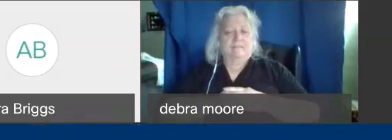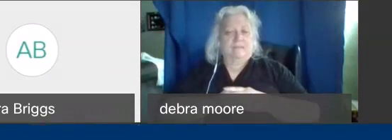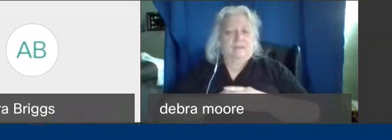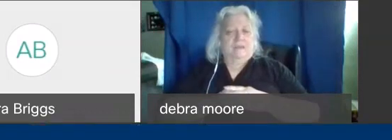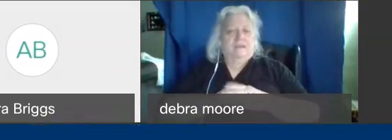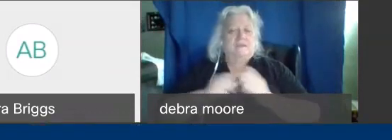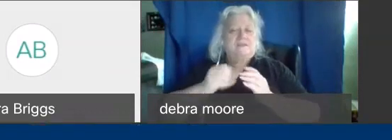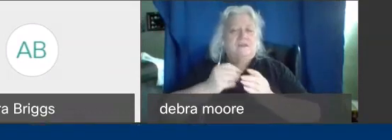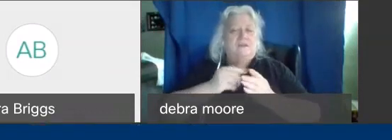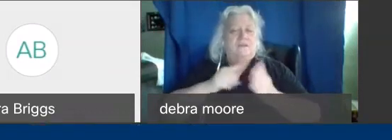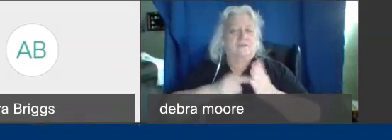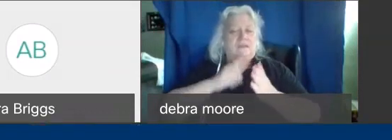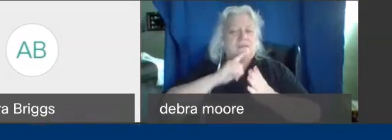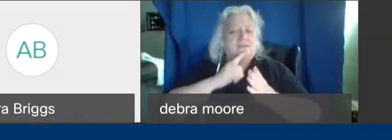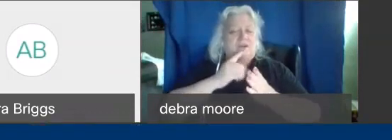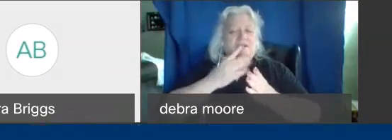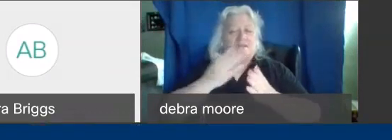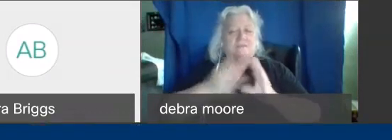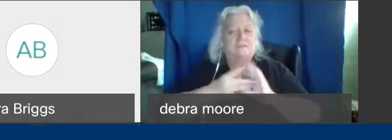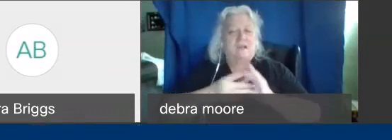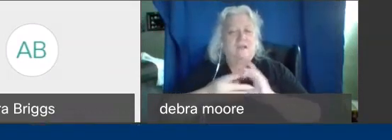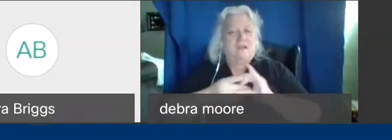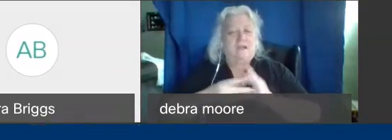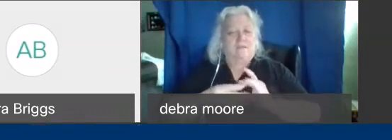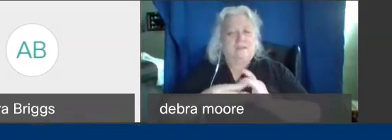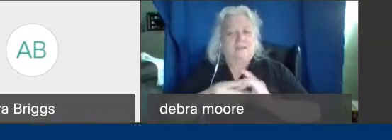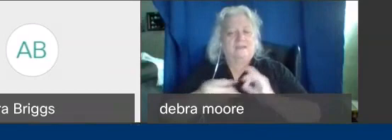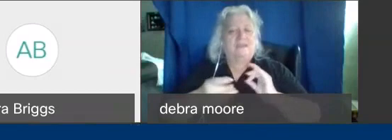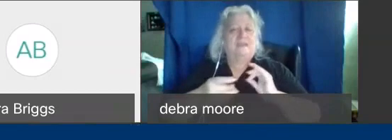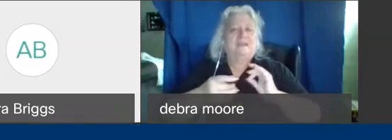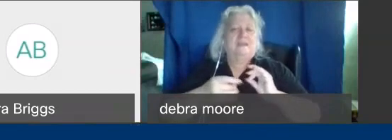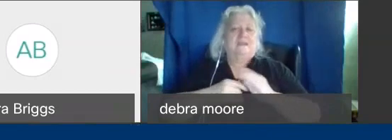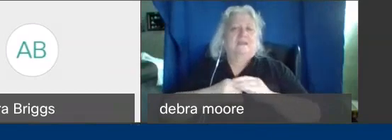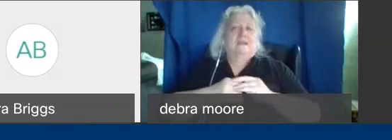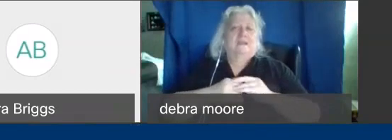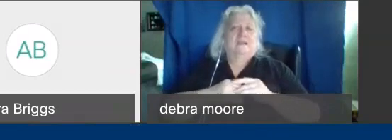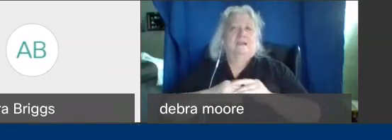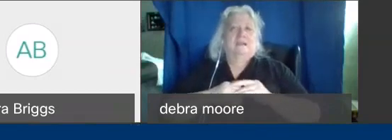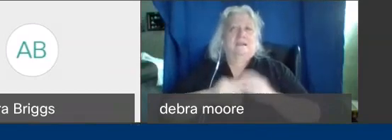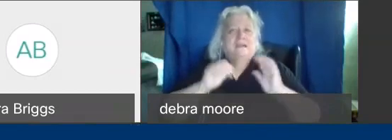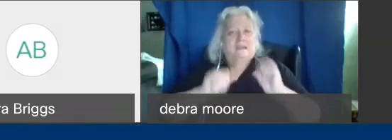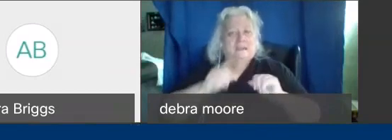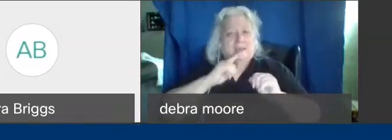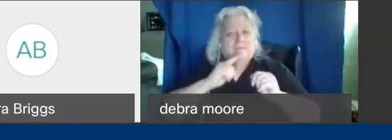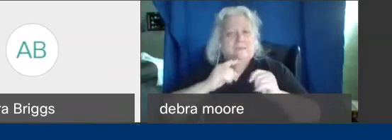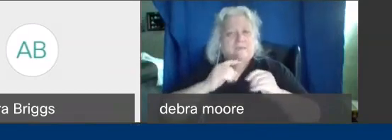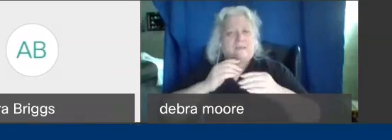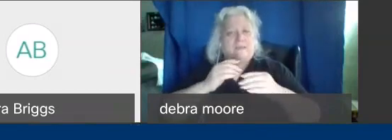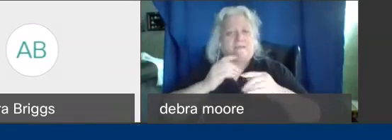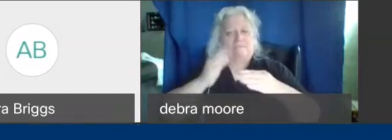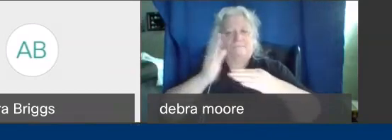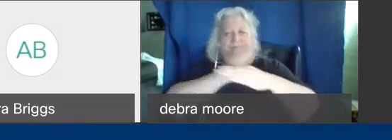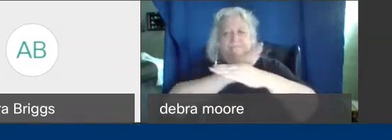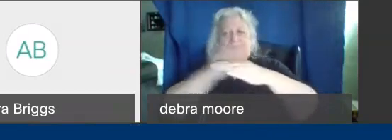So these are some common symptoms. As we know, it can be a wide range of mild to